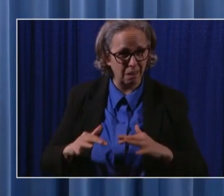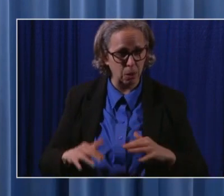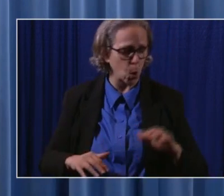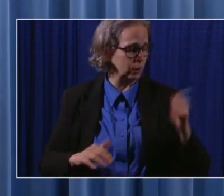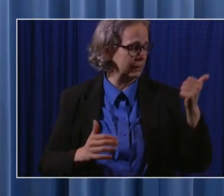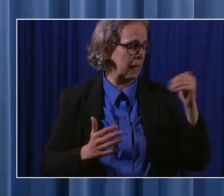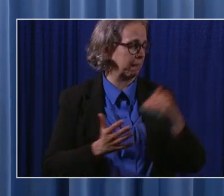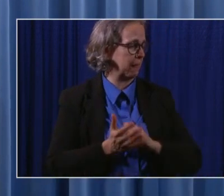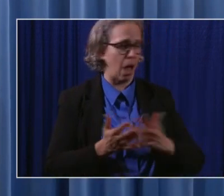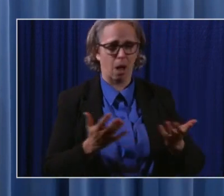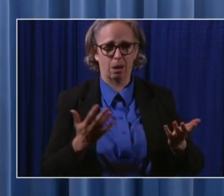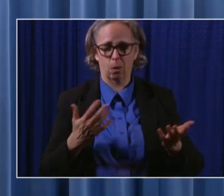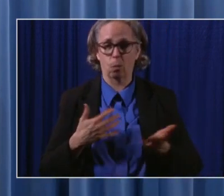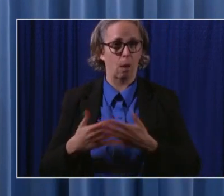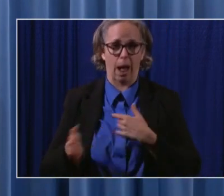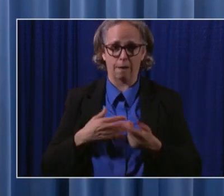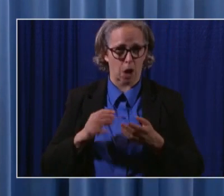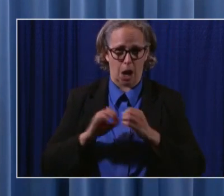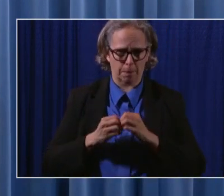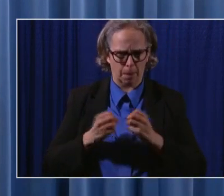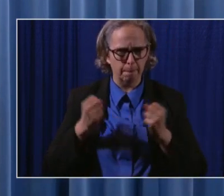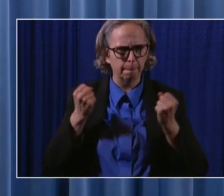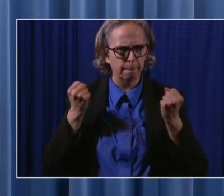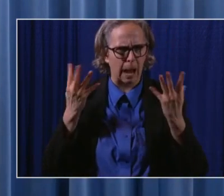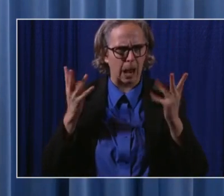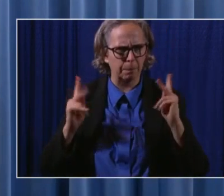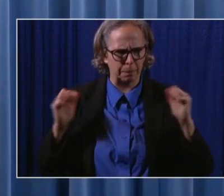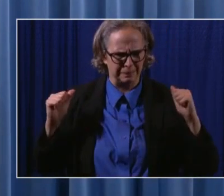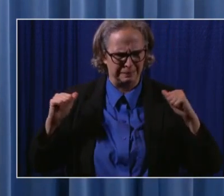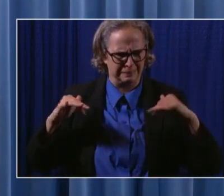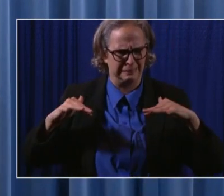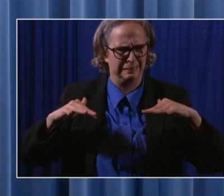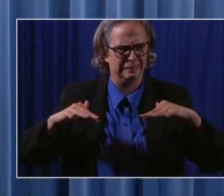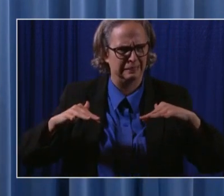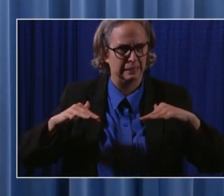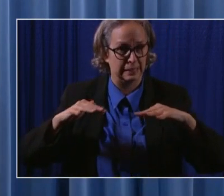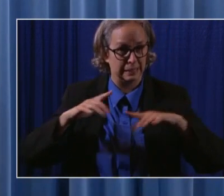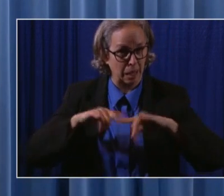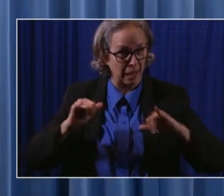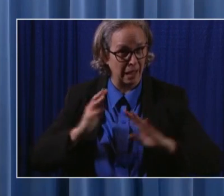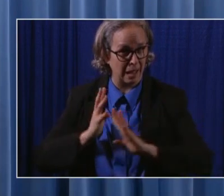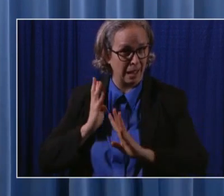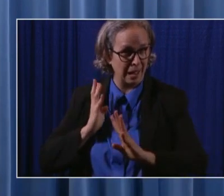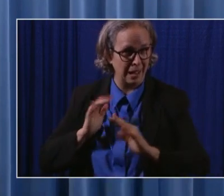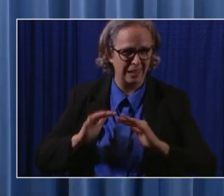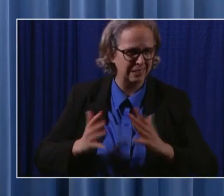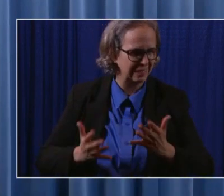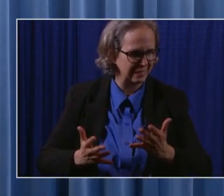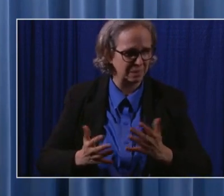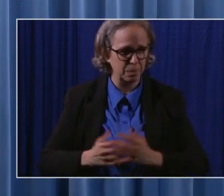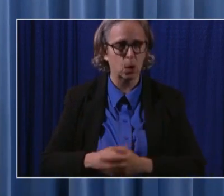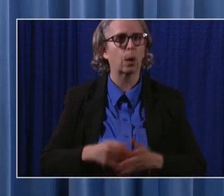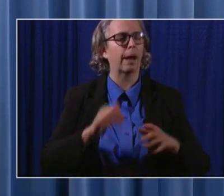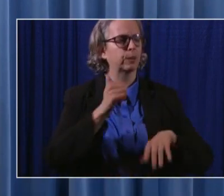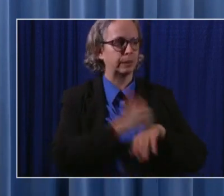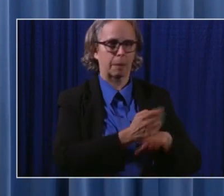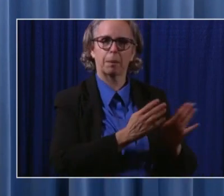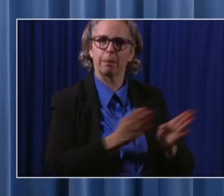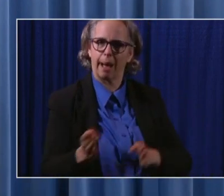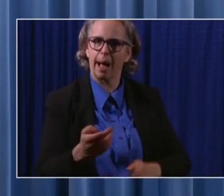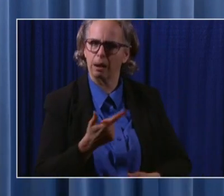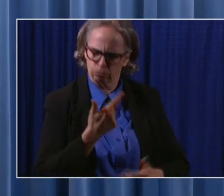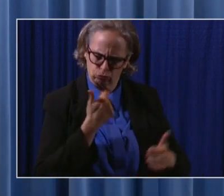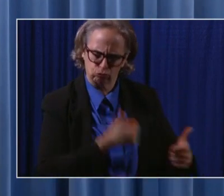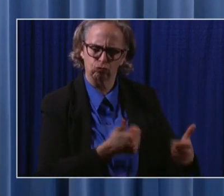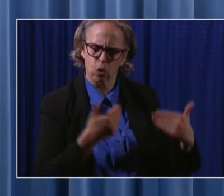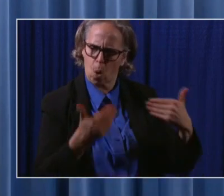we end up deciding upon. So I think, look, it's fine for Ohio State to plan. We all love